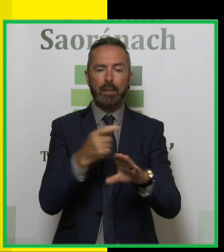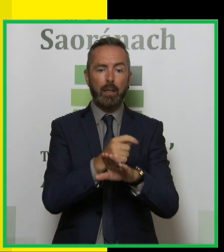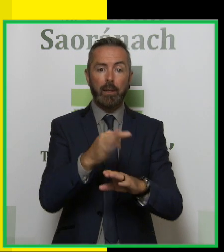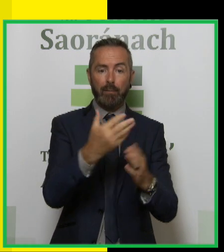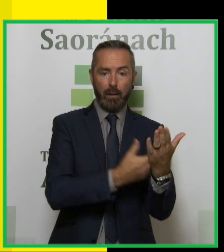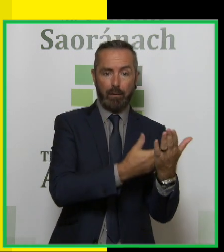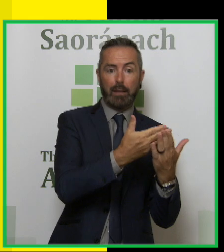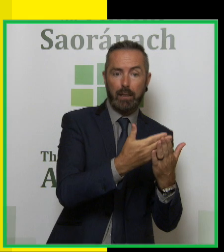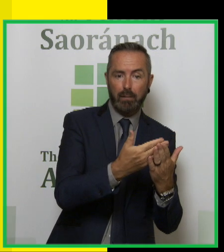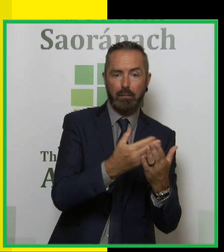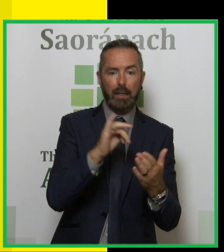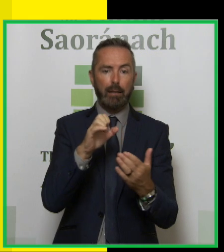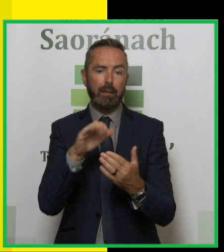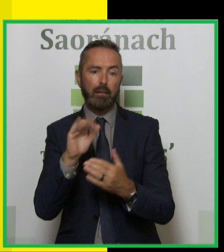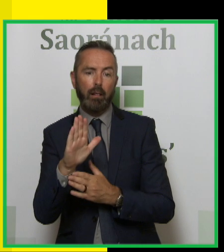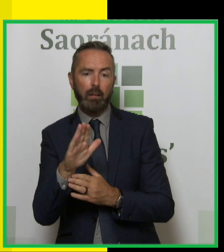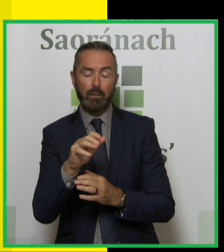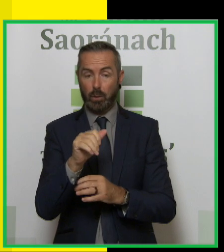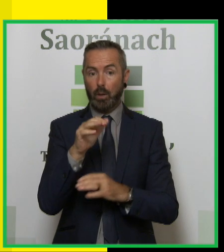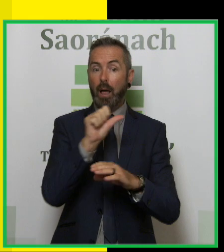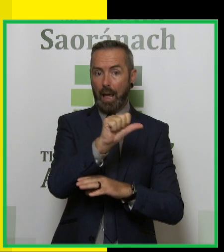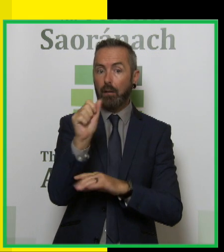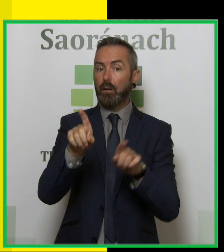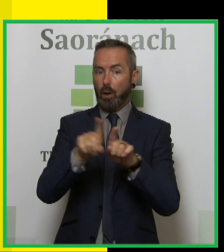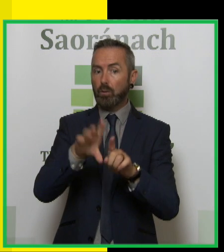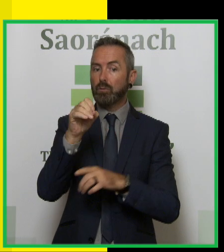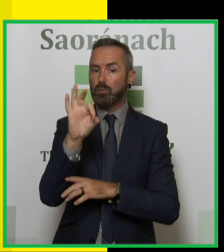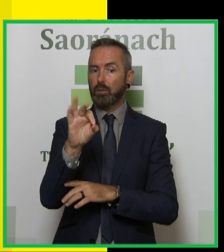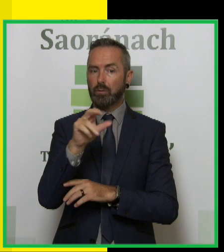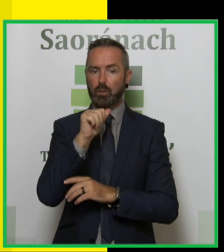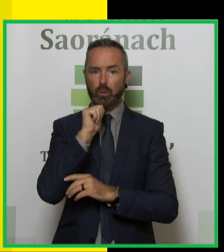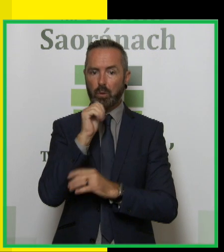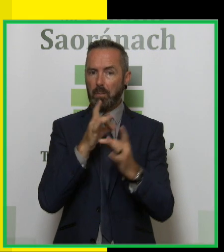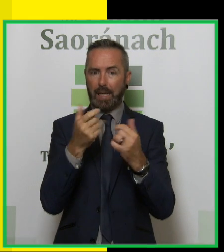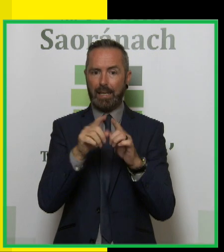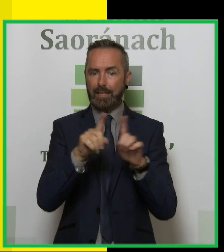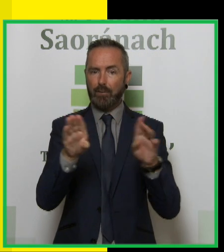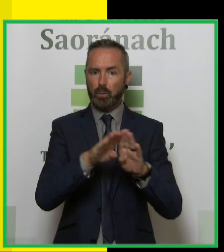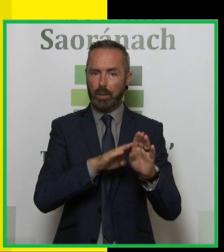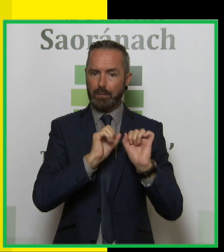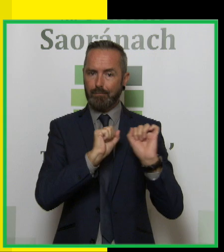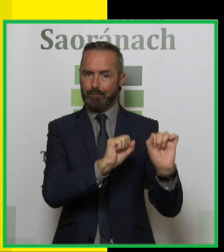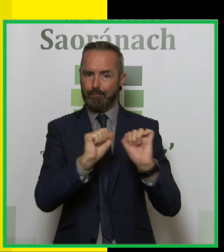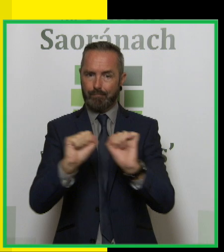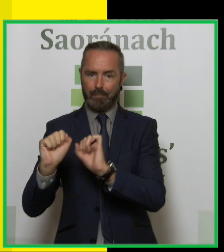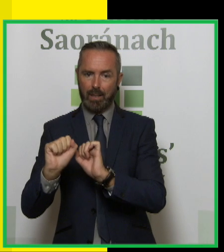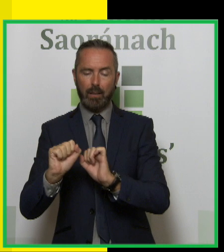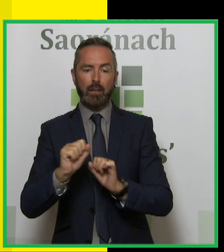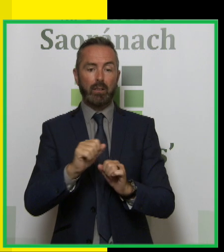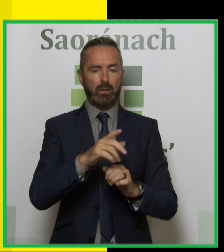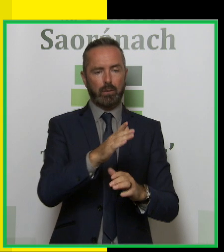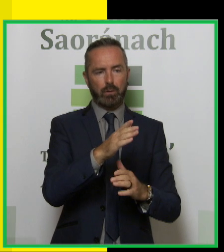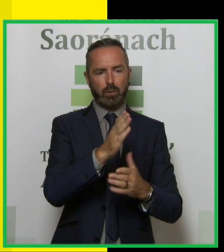legal, illegal. We consider alcohol to be a drug, so we don't differentiate between, even though the name may suggest street drugs, we